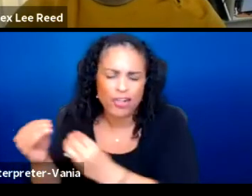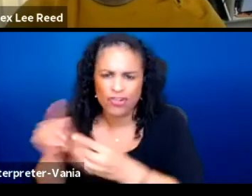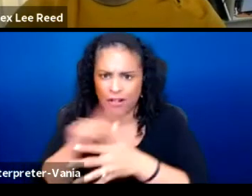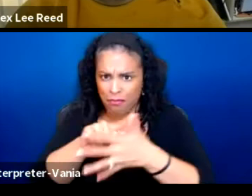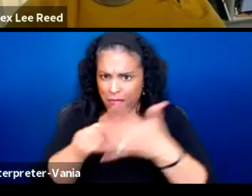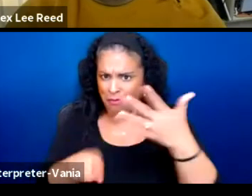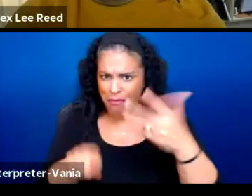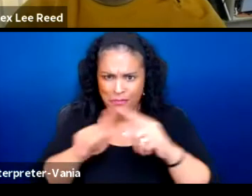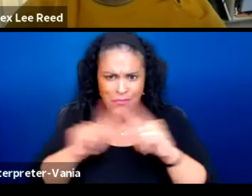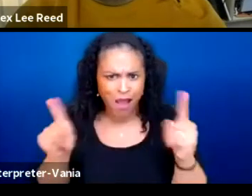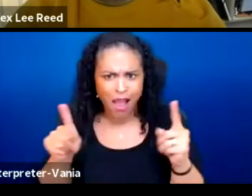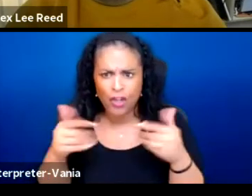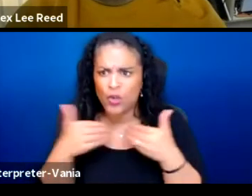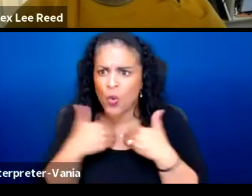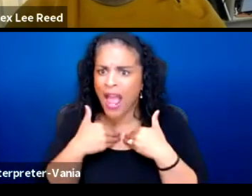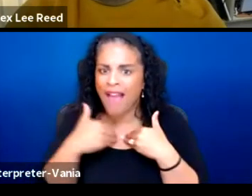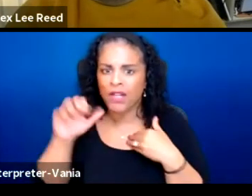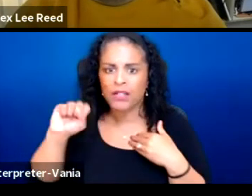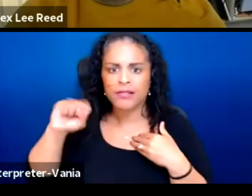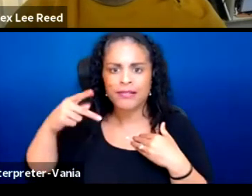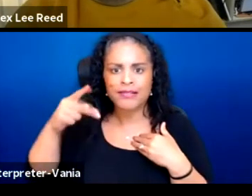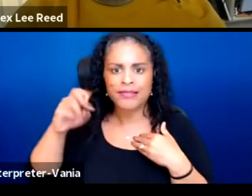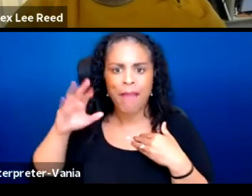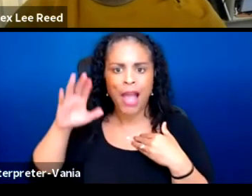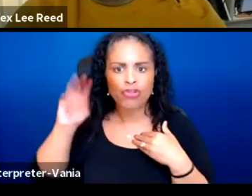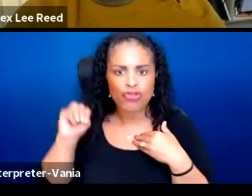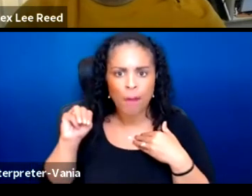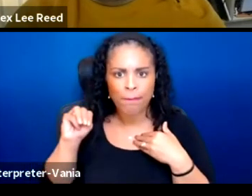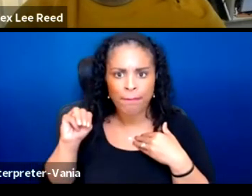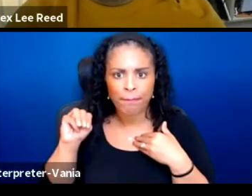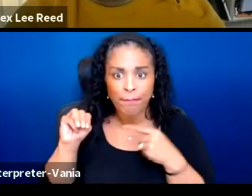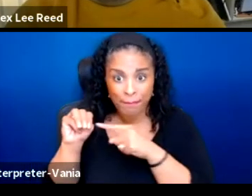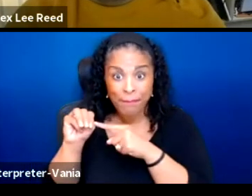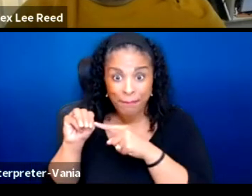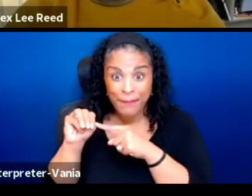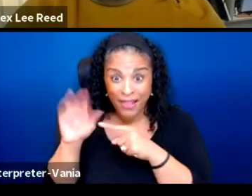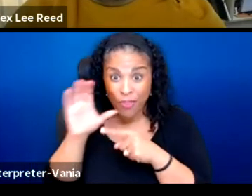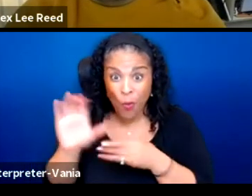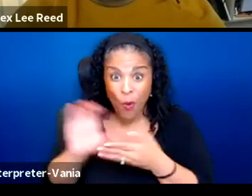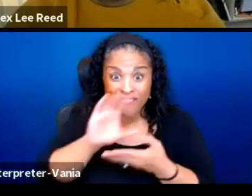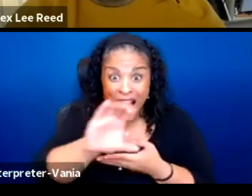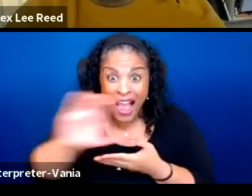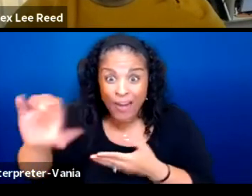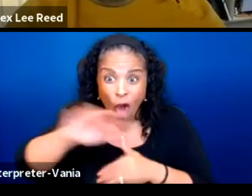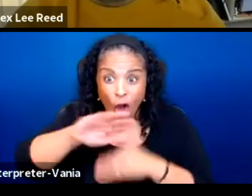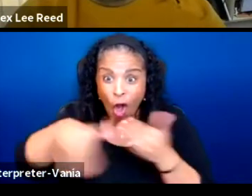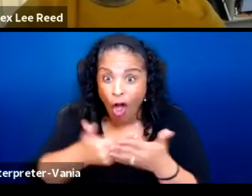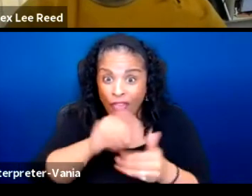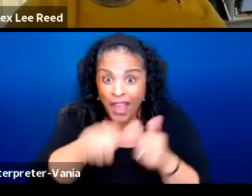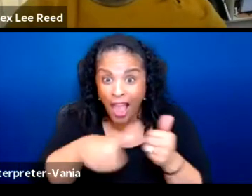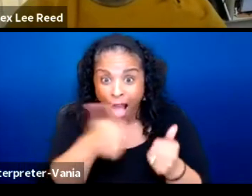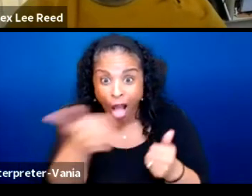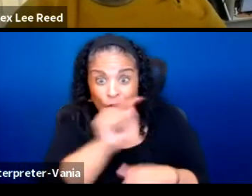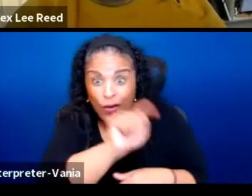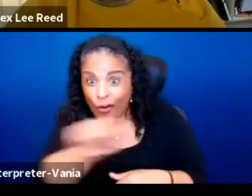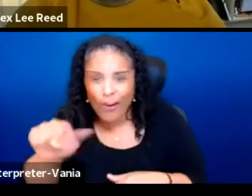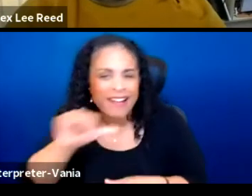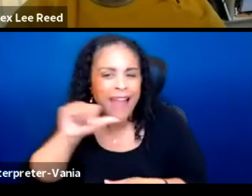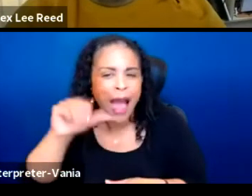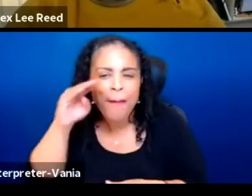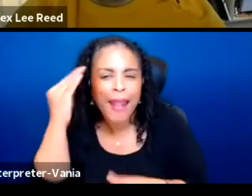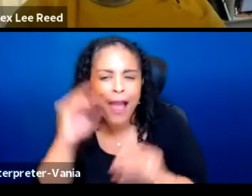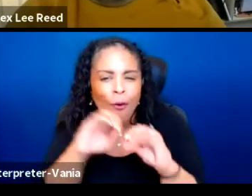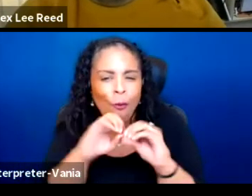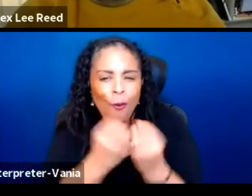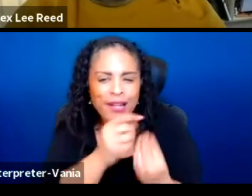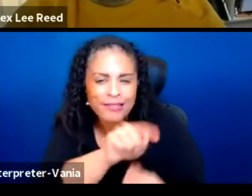have Spectrum. They will fund all those other entities that aren't Black and